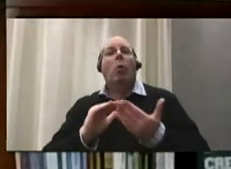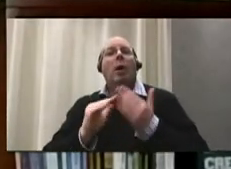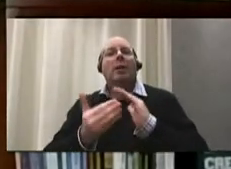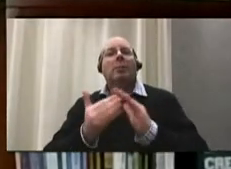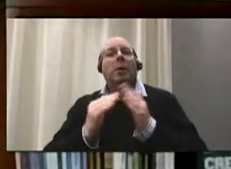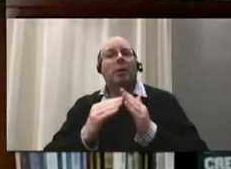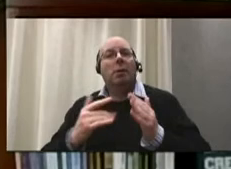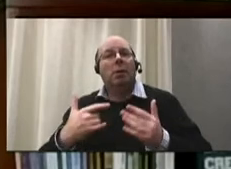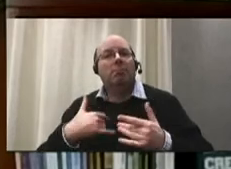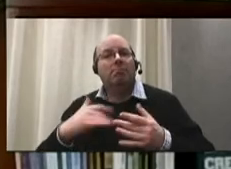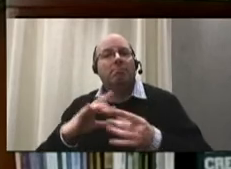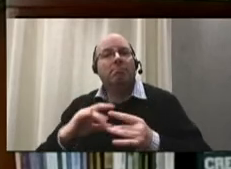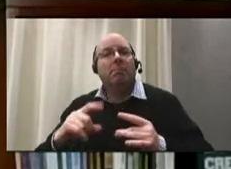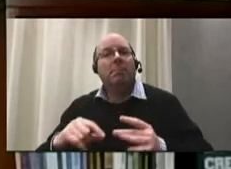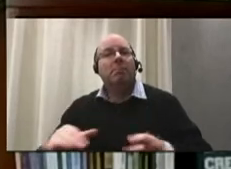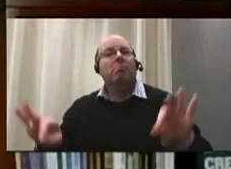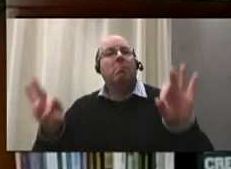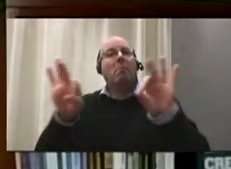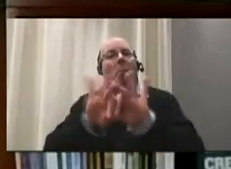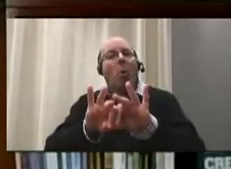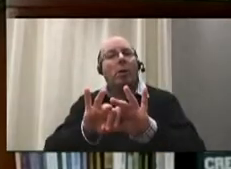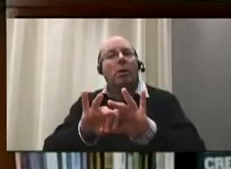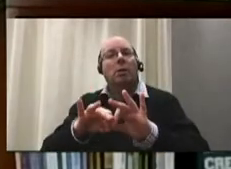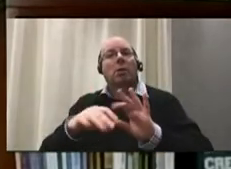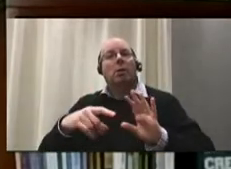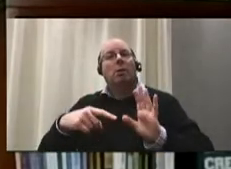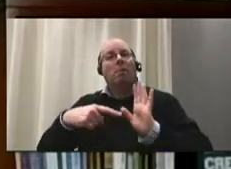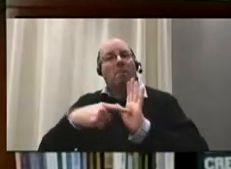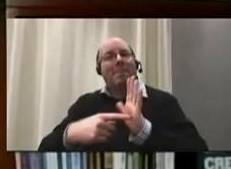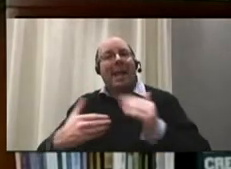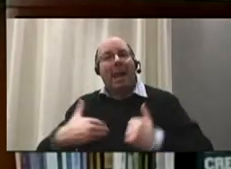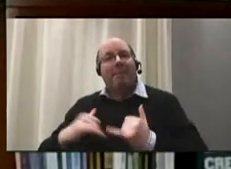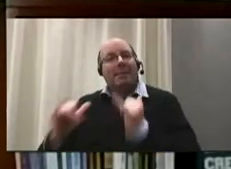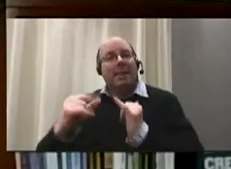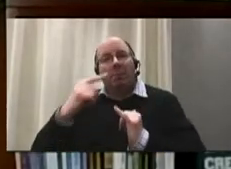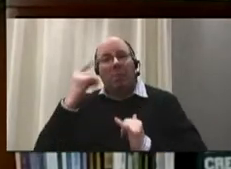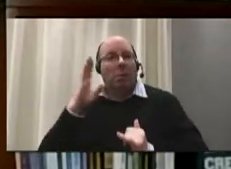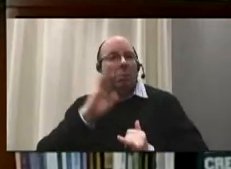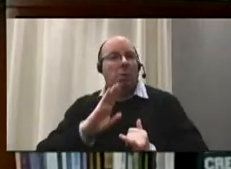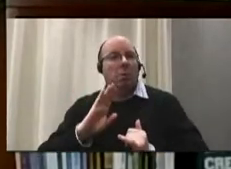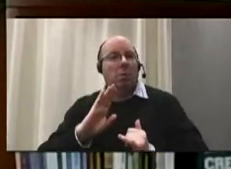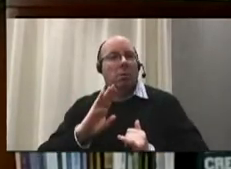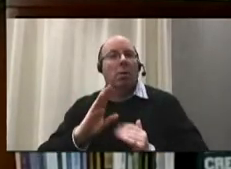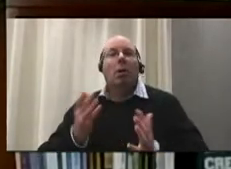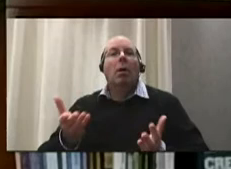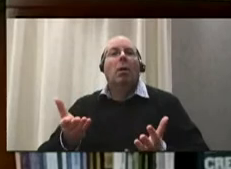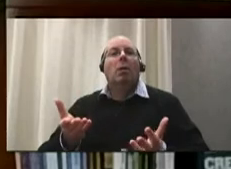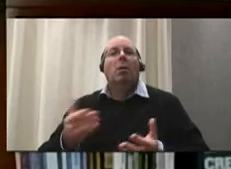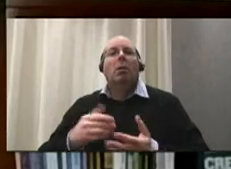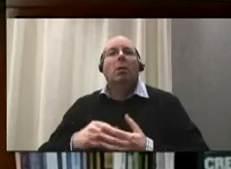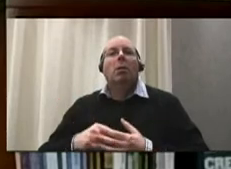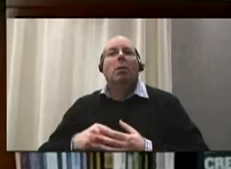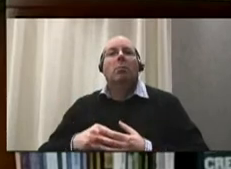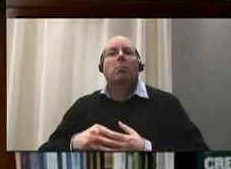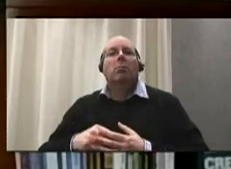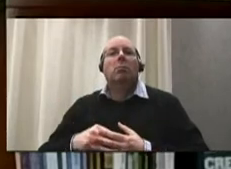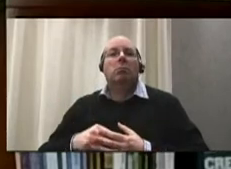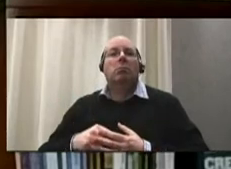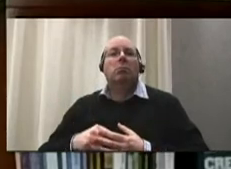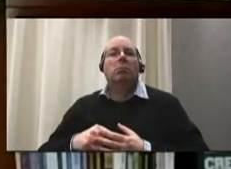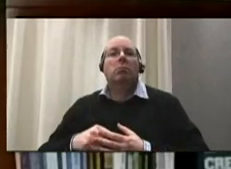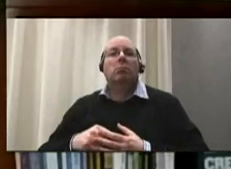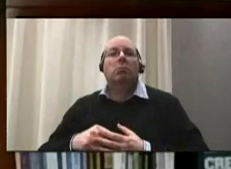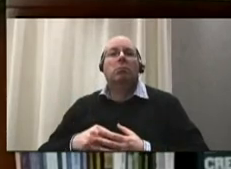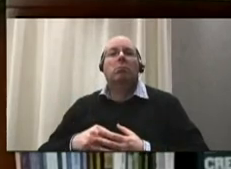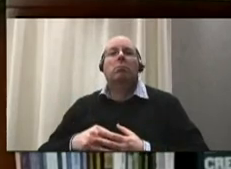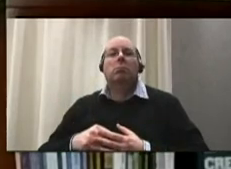representation, I believe strongly within a school, not one to benefit those who want to see other educators and